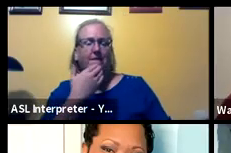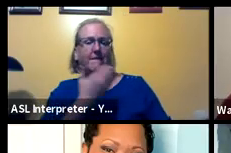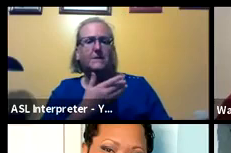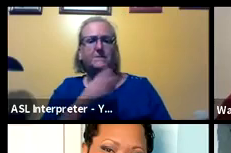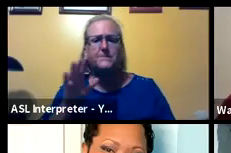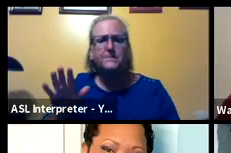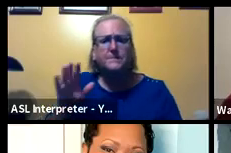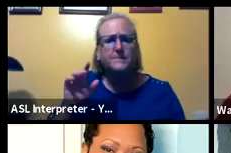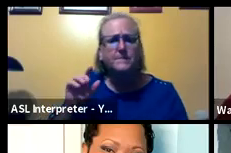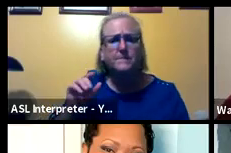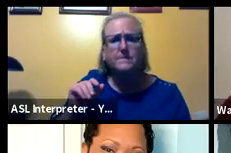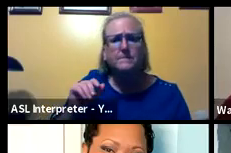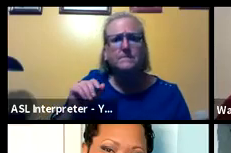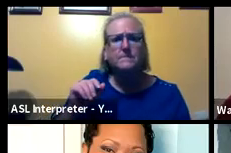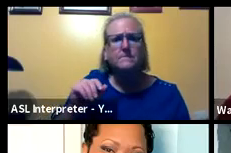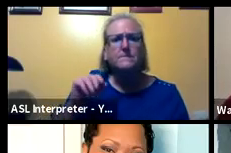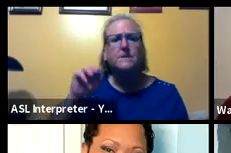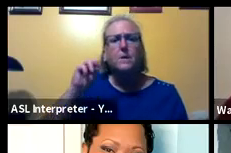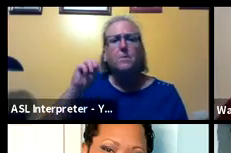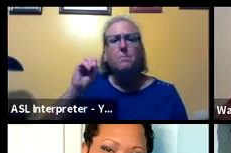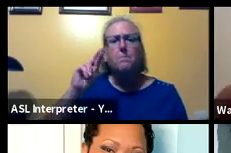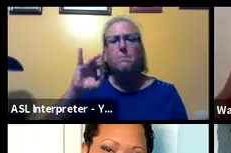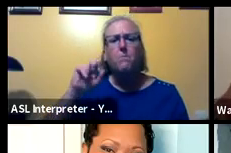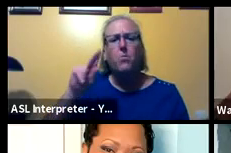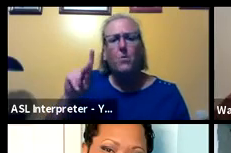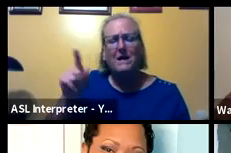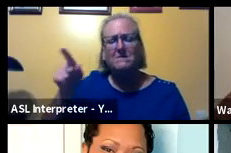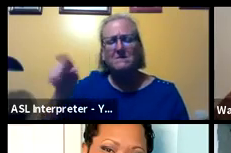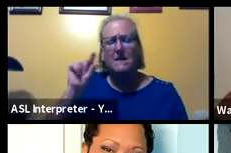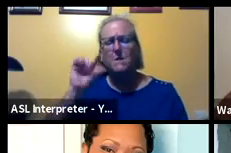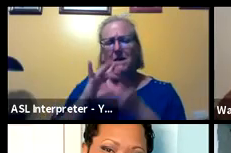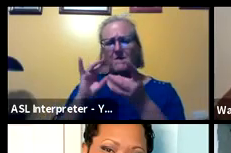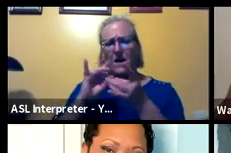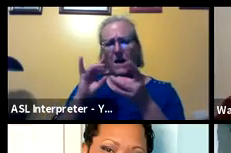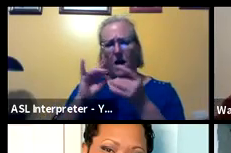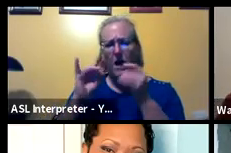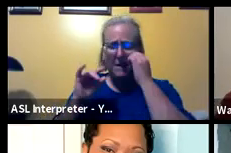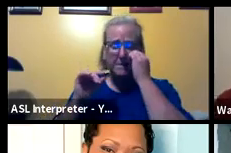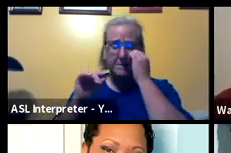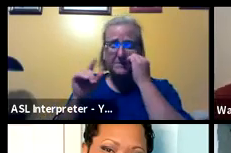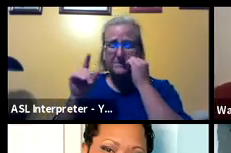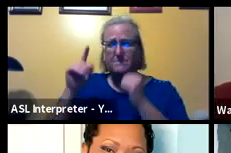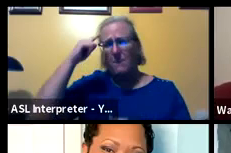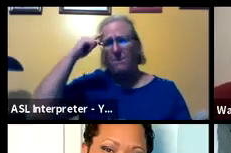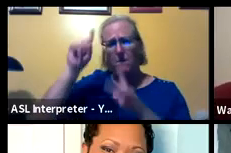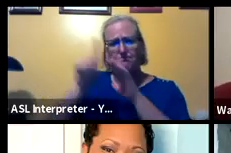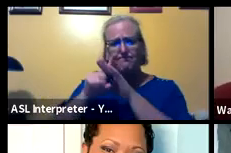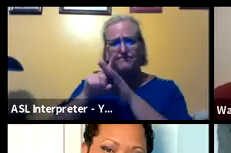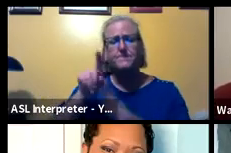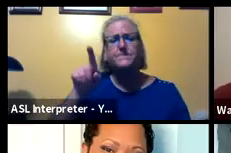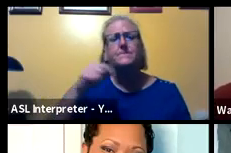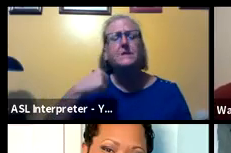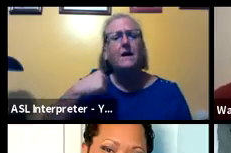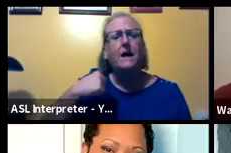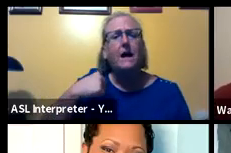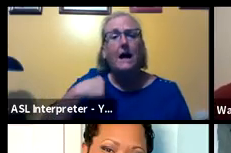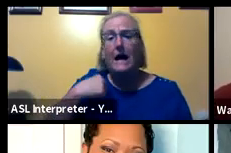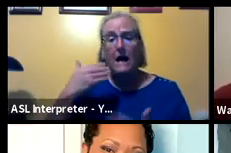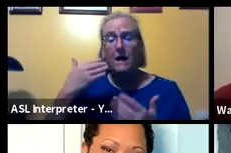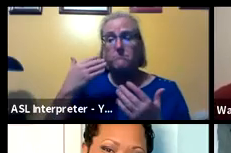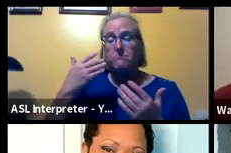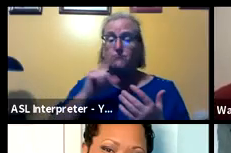I had a kind of a quick comment related to some of that and a thought. I actually was thankful that the